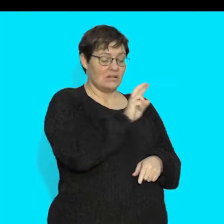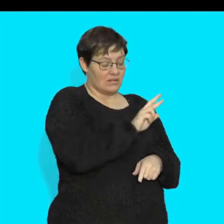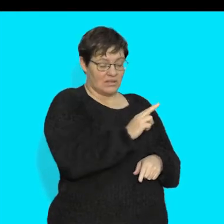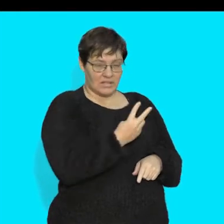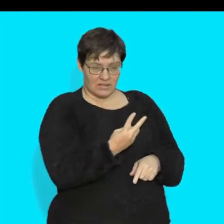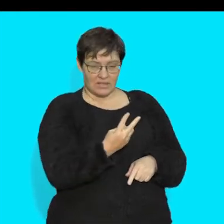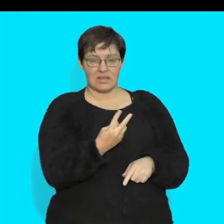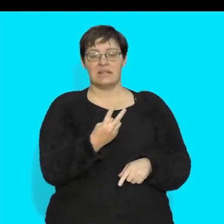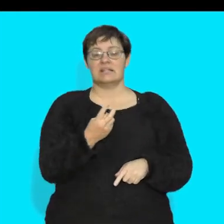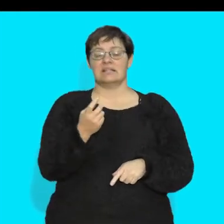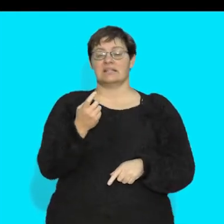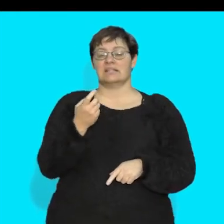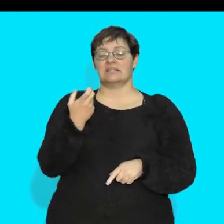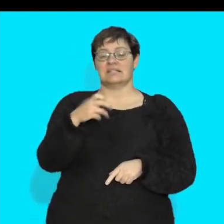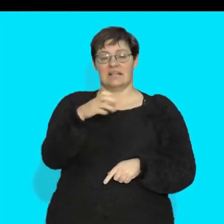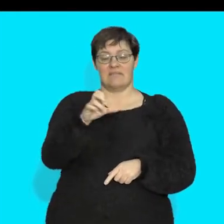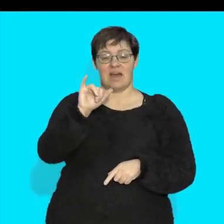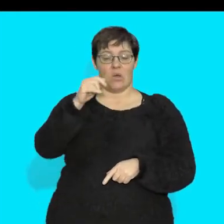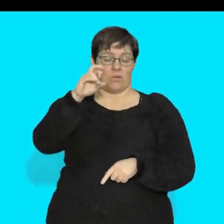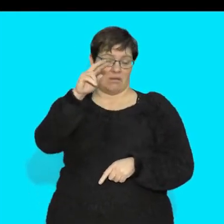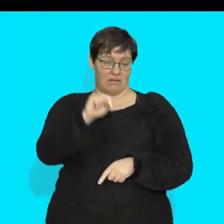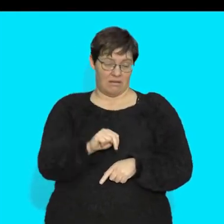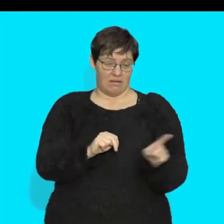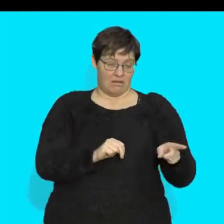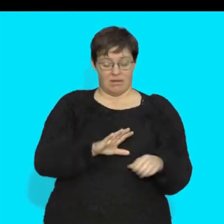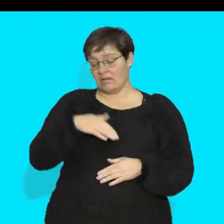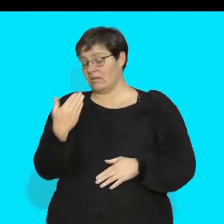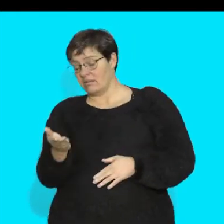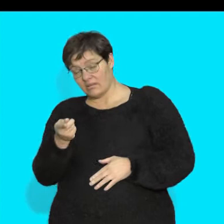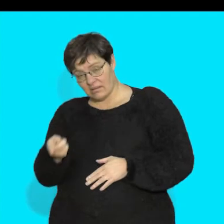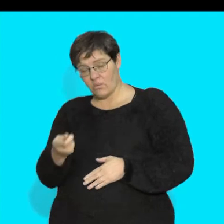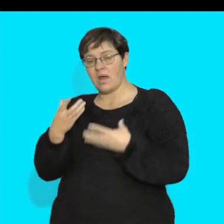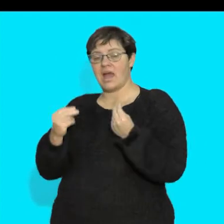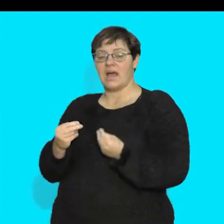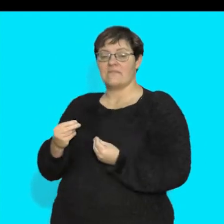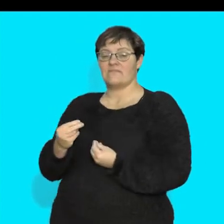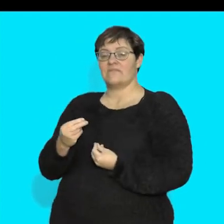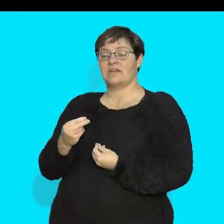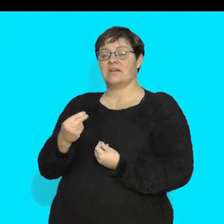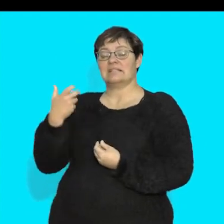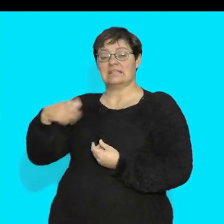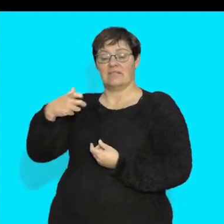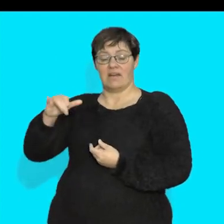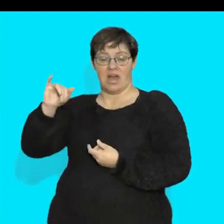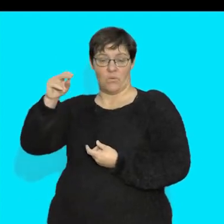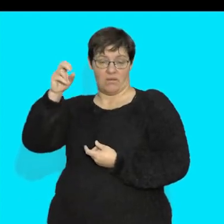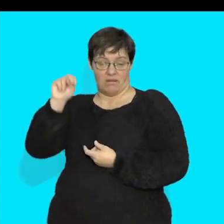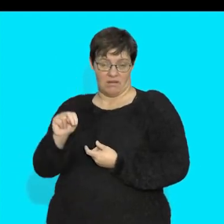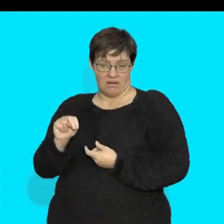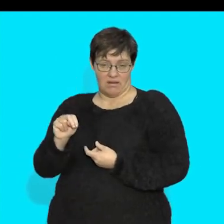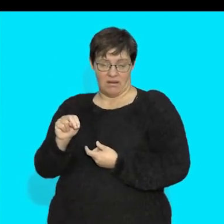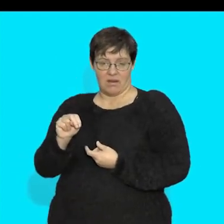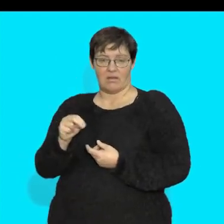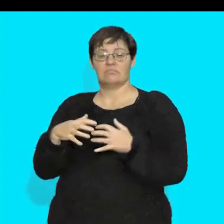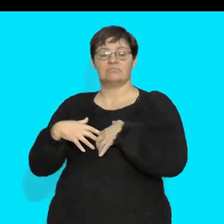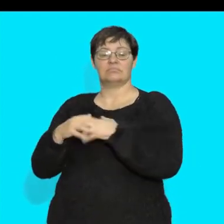form silver ions. And on this side, we've got the silver ions that are going